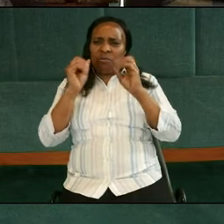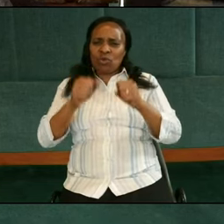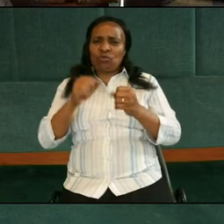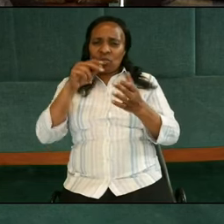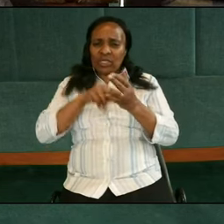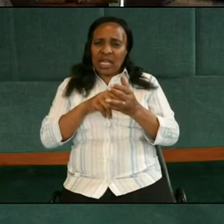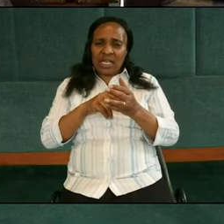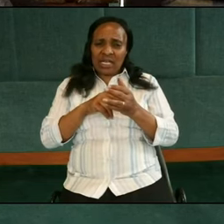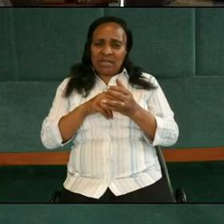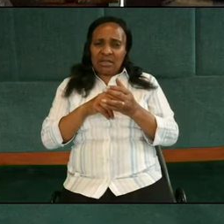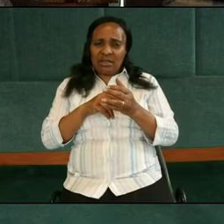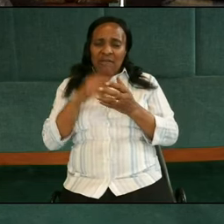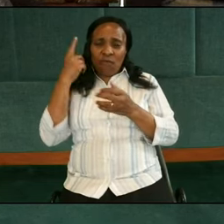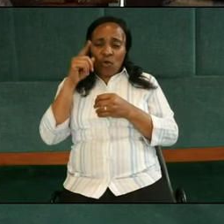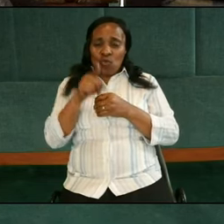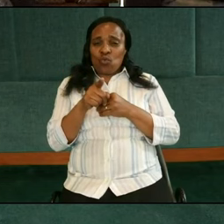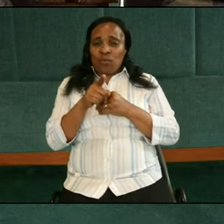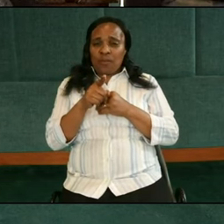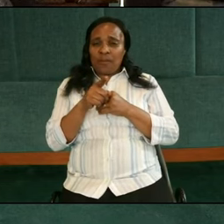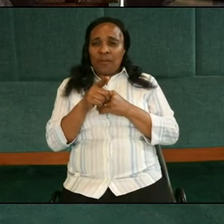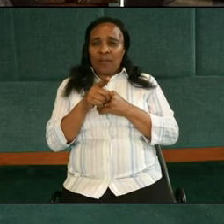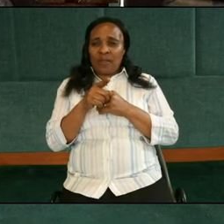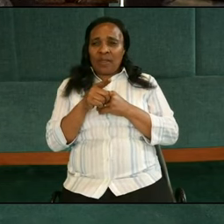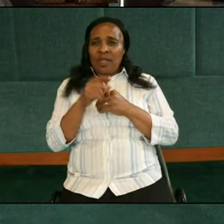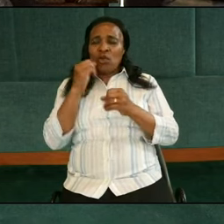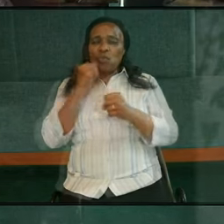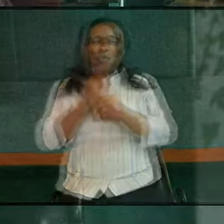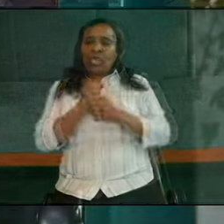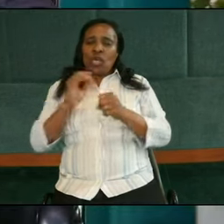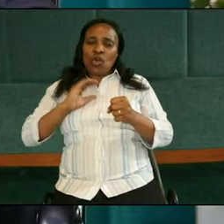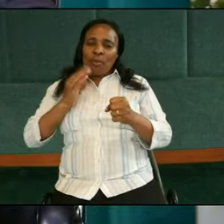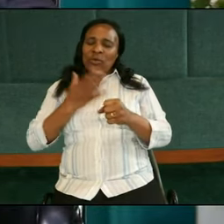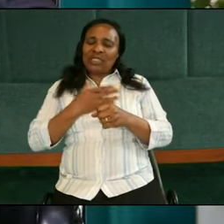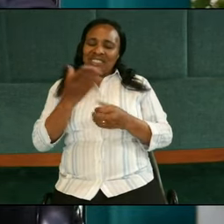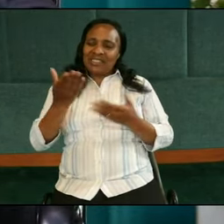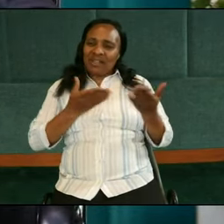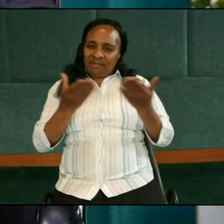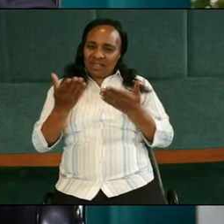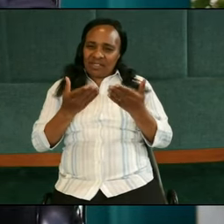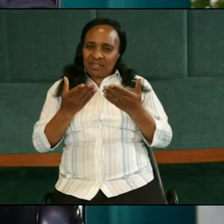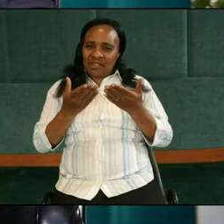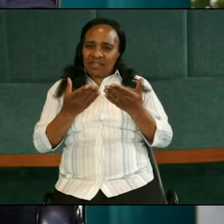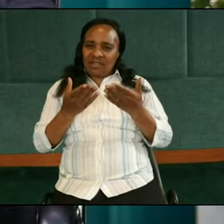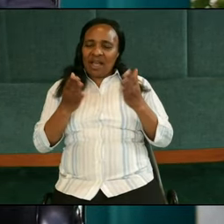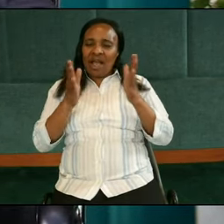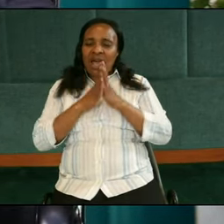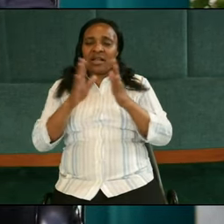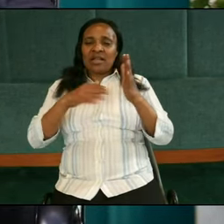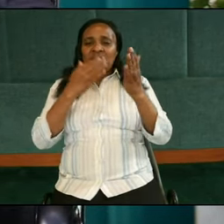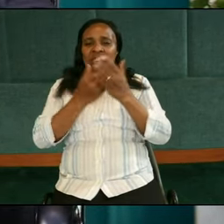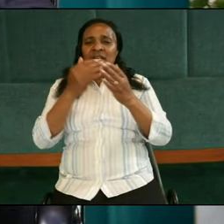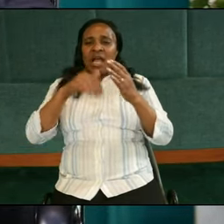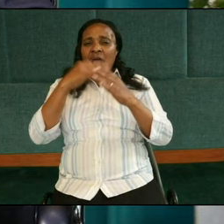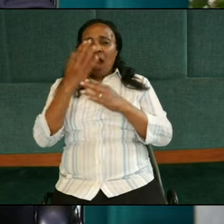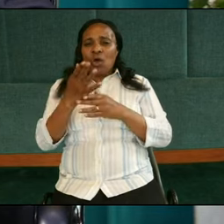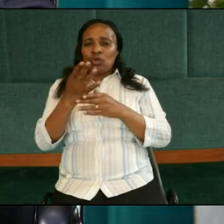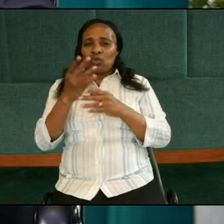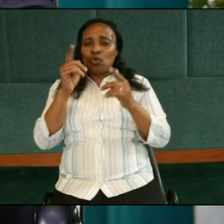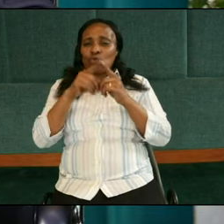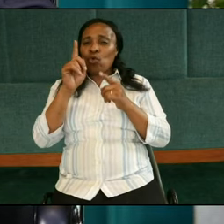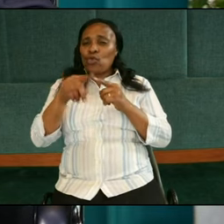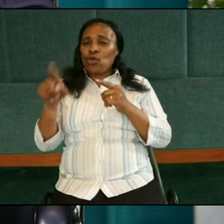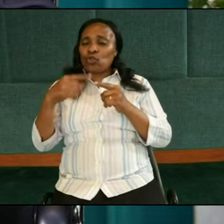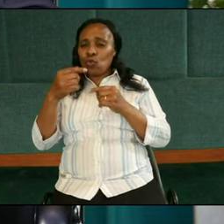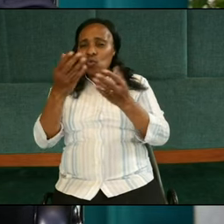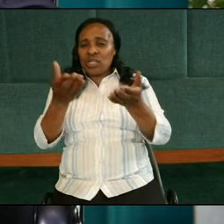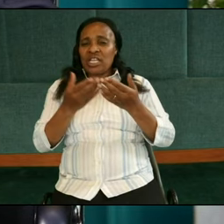for you about serving the community? Doing community service. Mm-hmm. And reaching out to those who need us